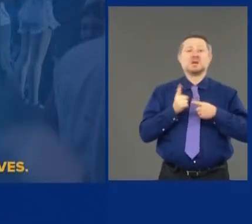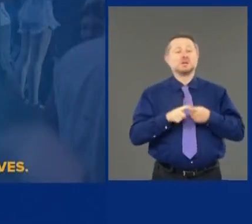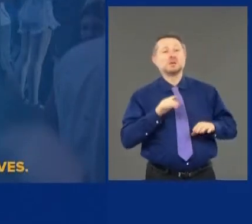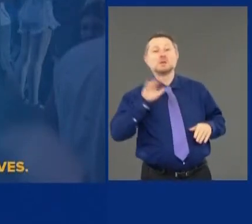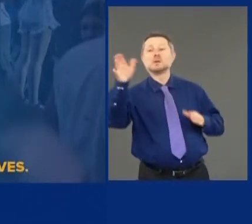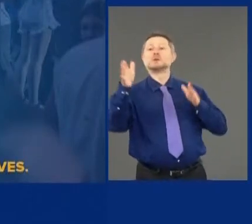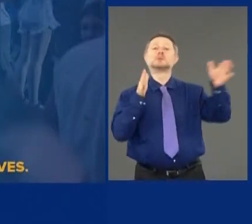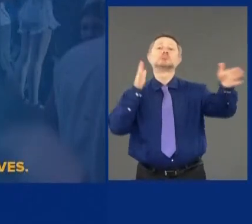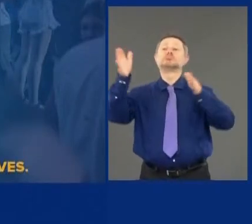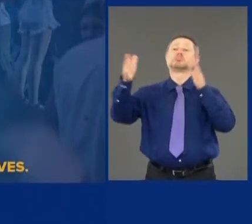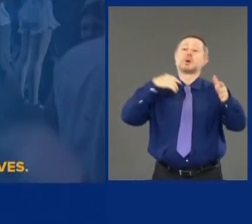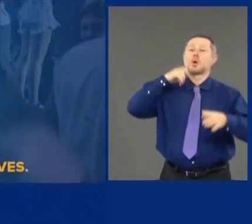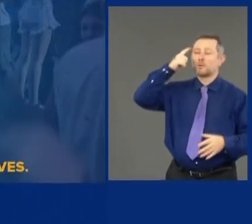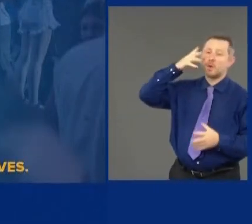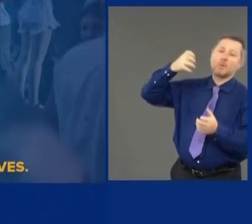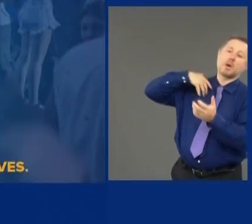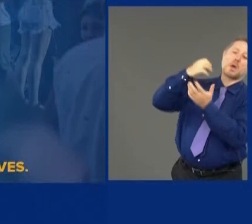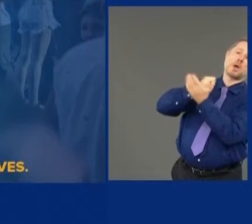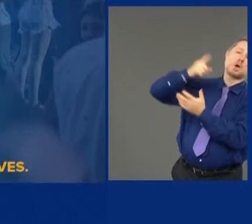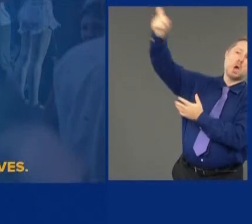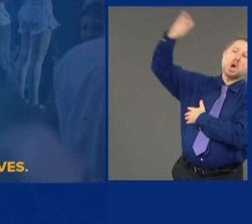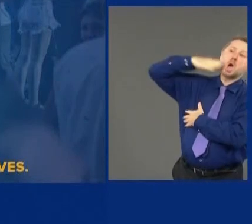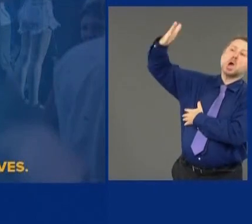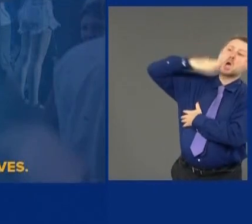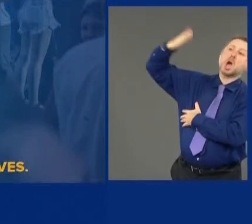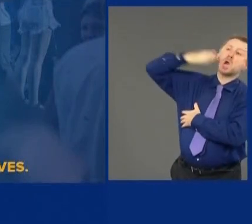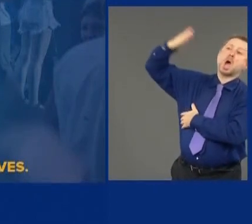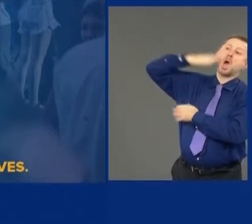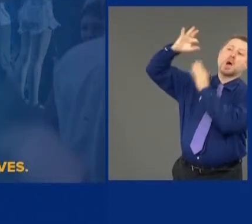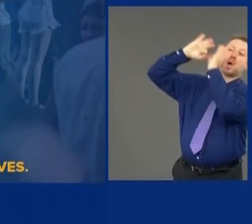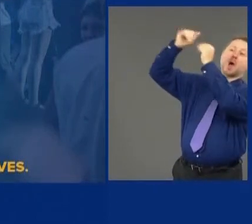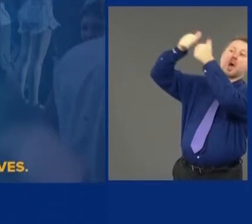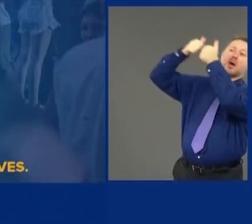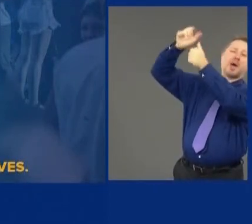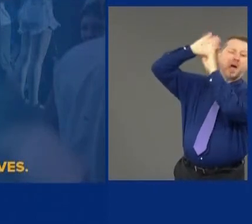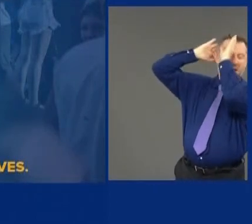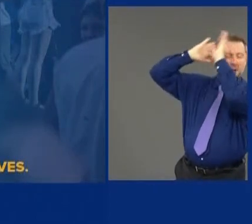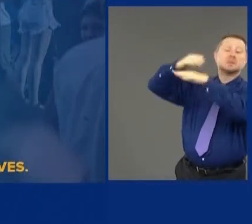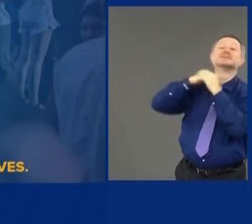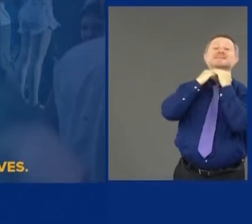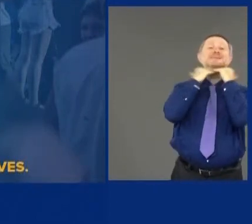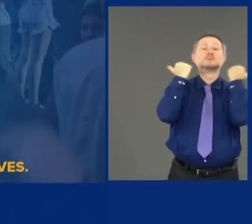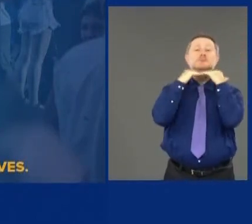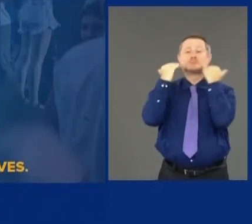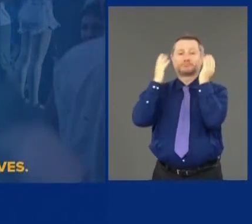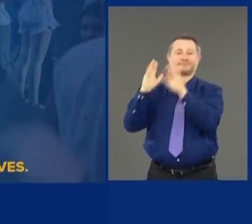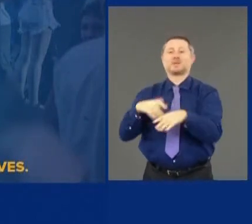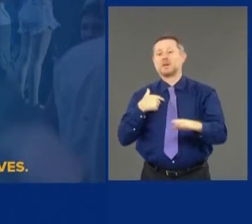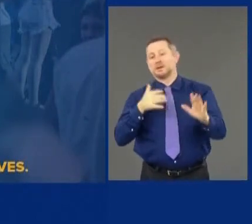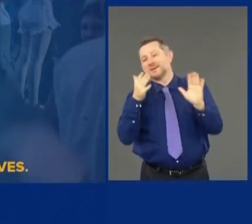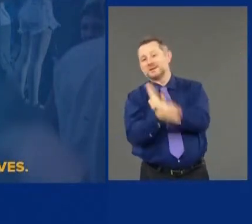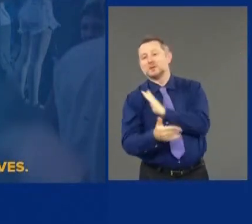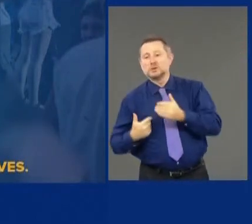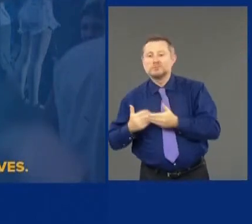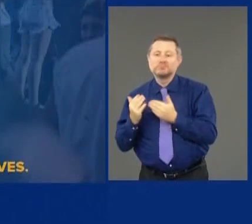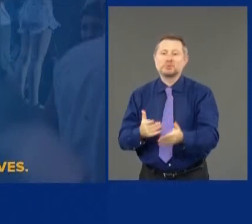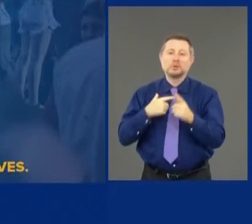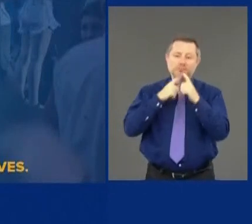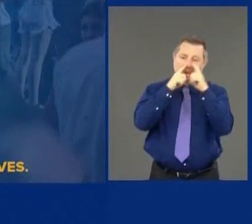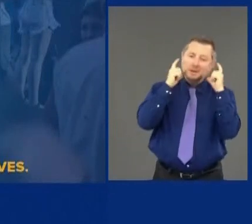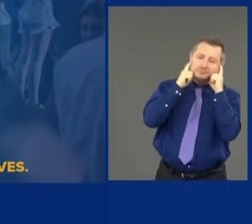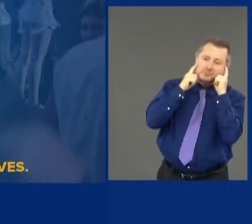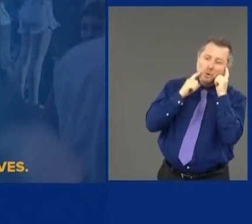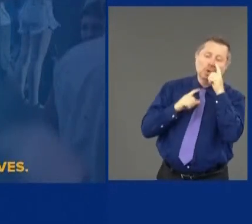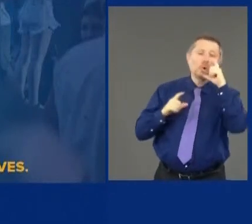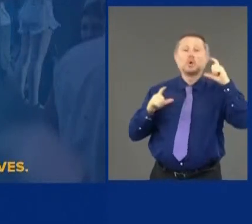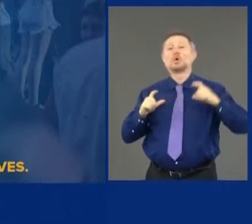Governor says everything's good. Governor says everything's good. I bring a mask. I don't really wear it.